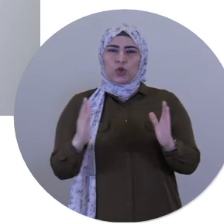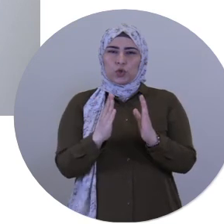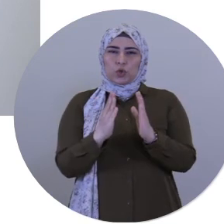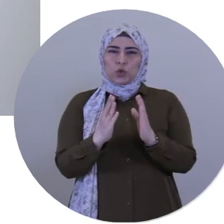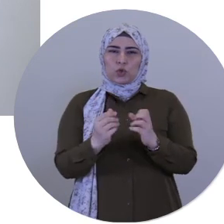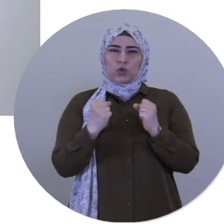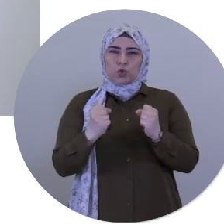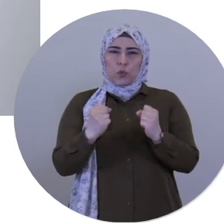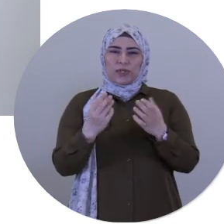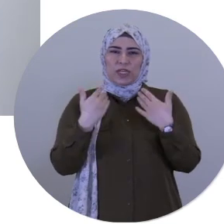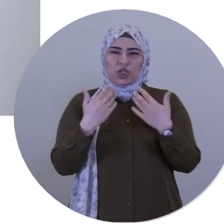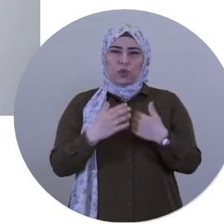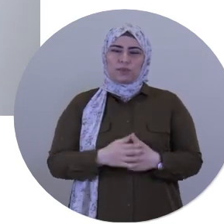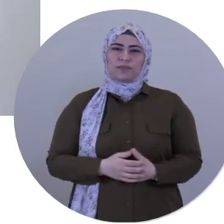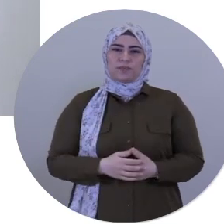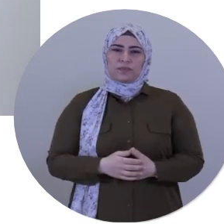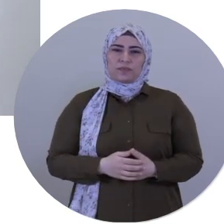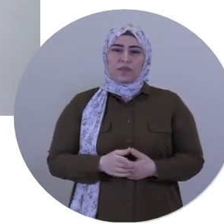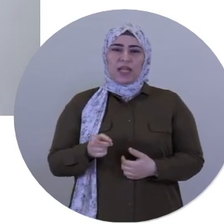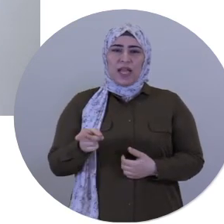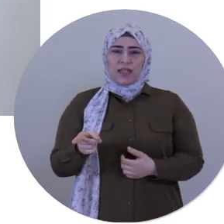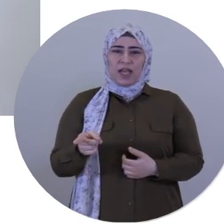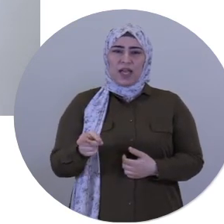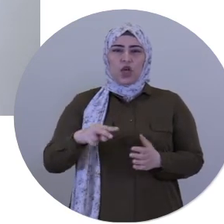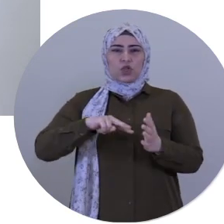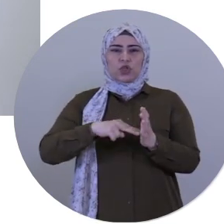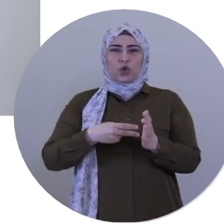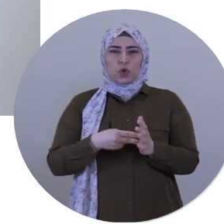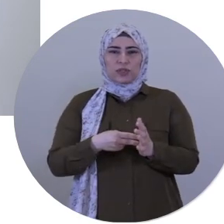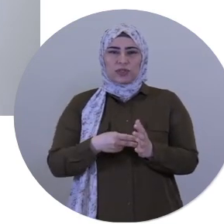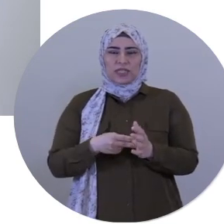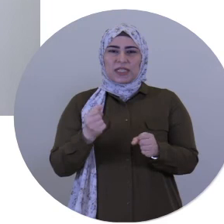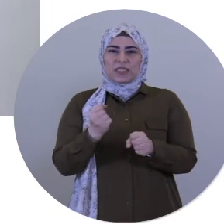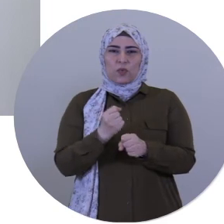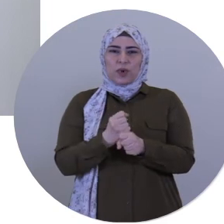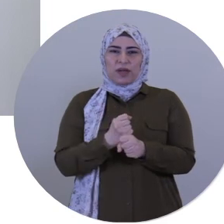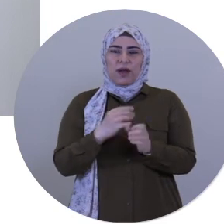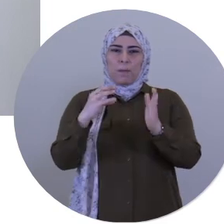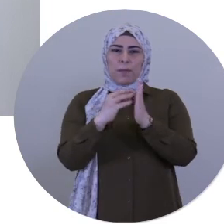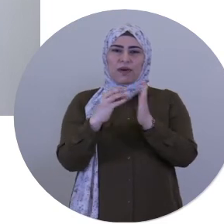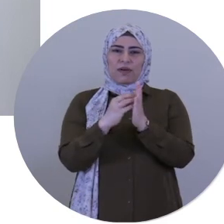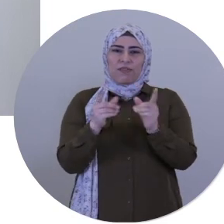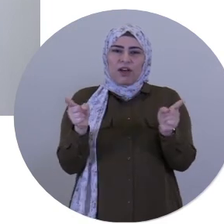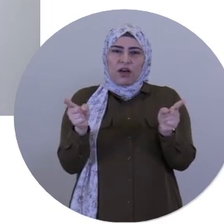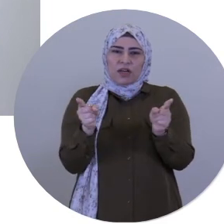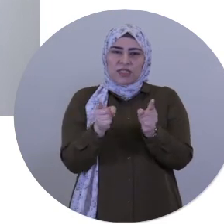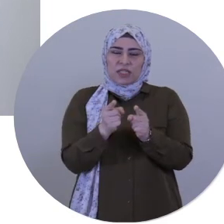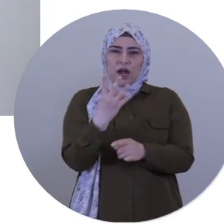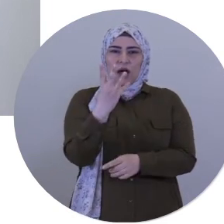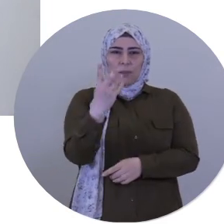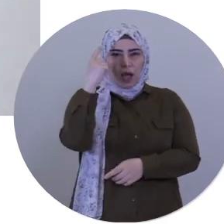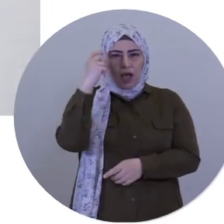this is how we paraphrased, connected our ideas, and put them in one paragraph. Don't forget 4 ideas.